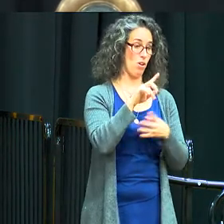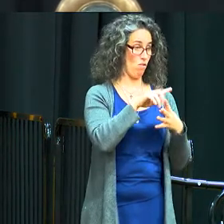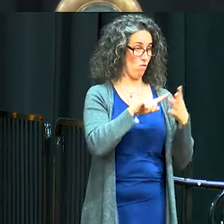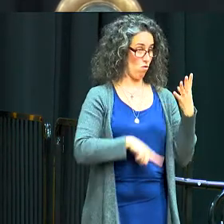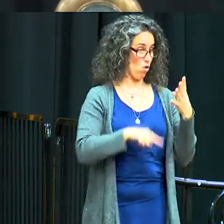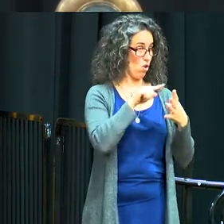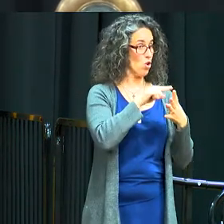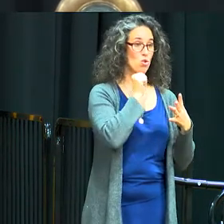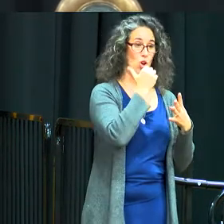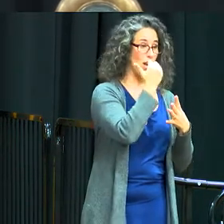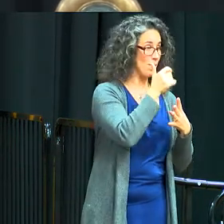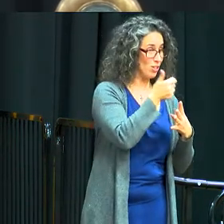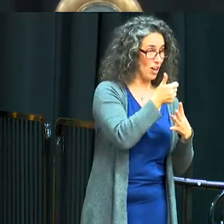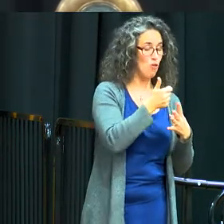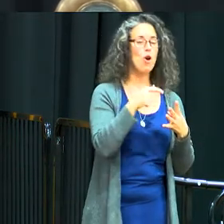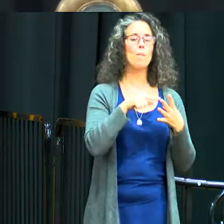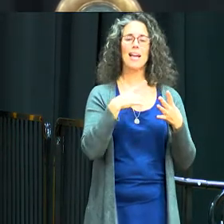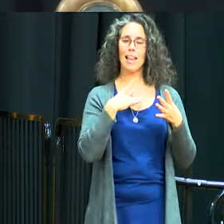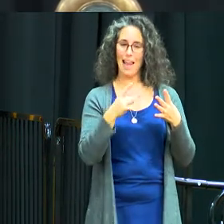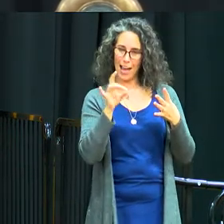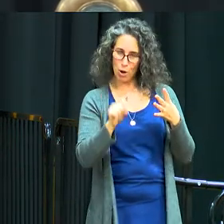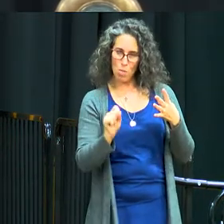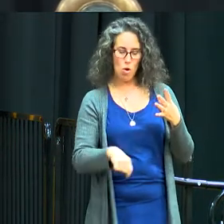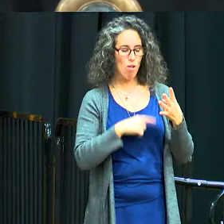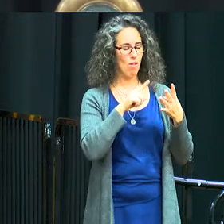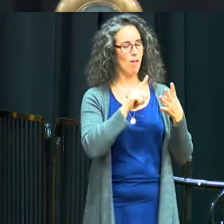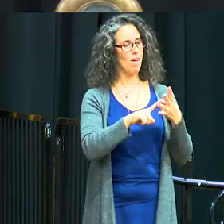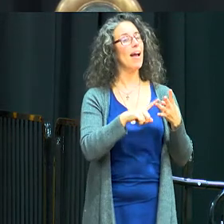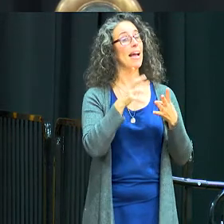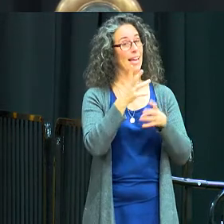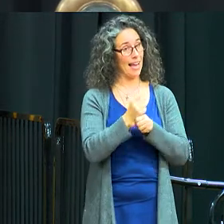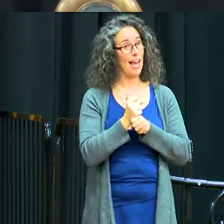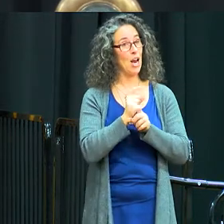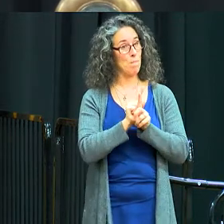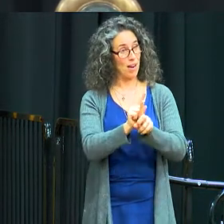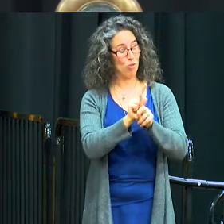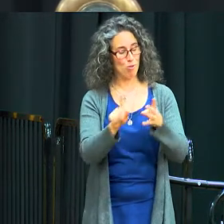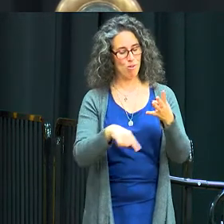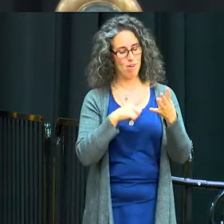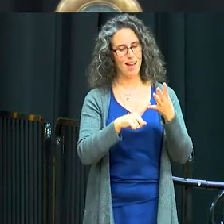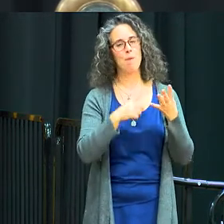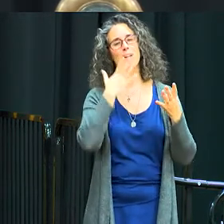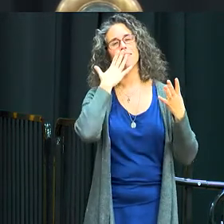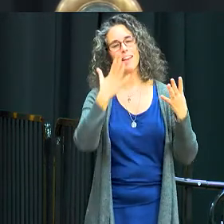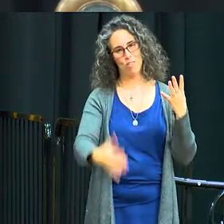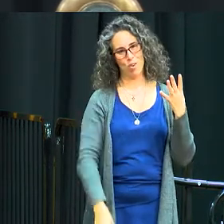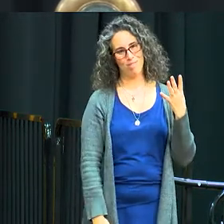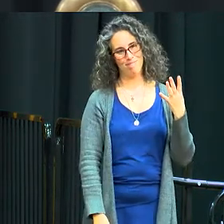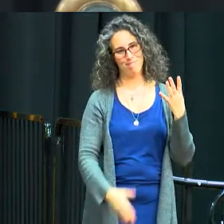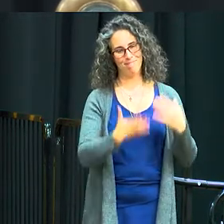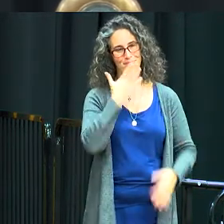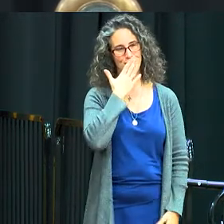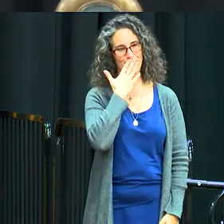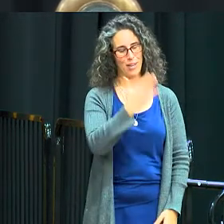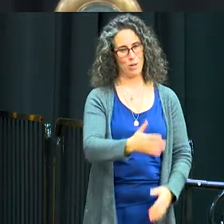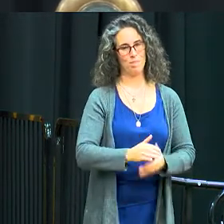yourself. Be likable. Get a mentor. And be thankful. Thank you.